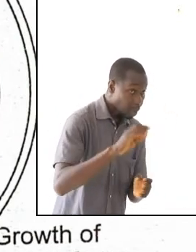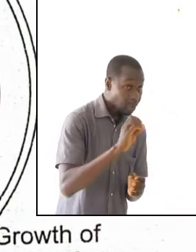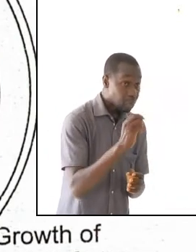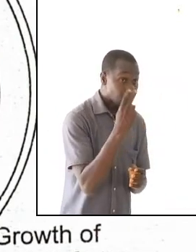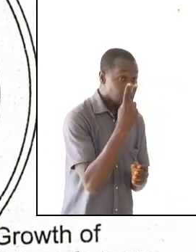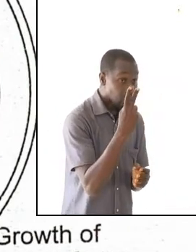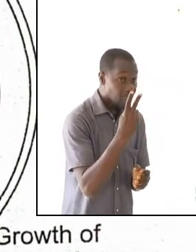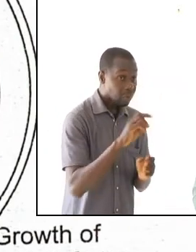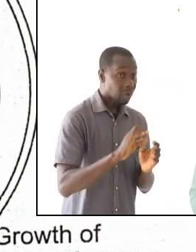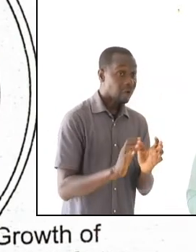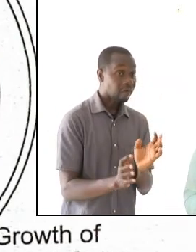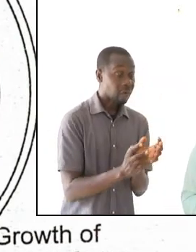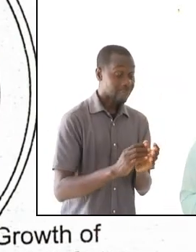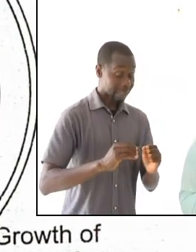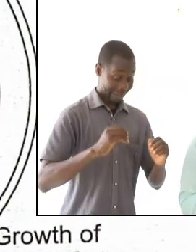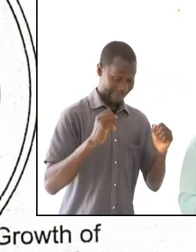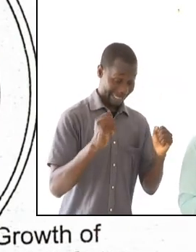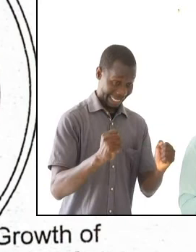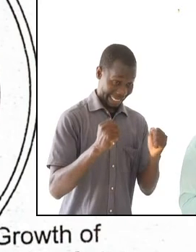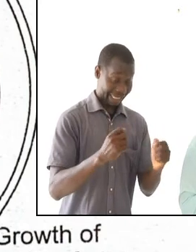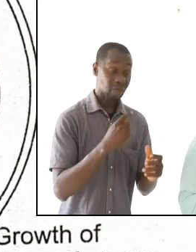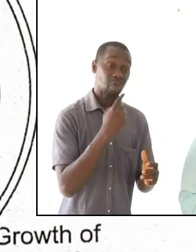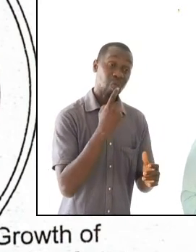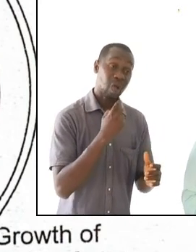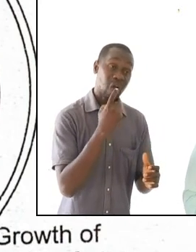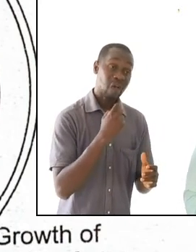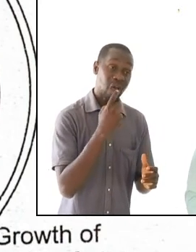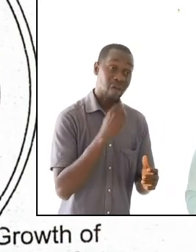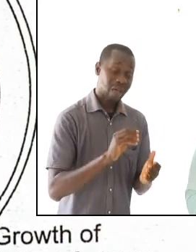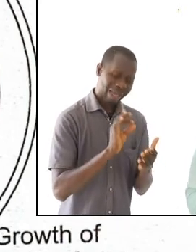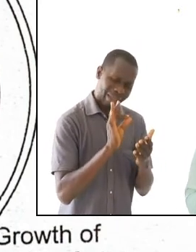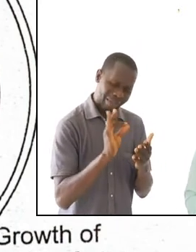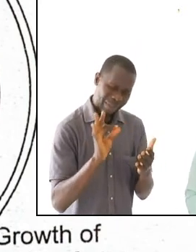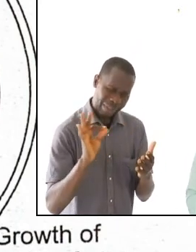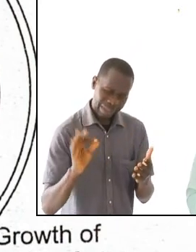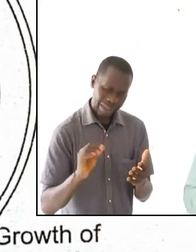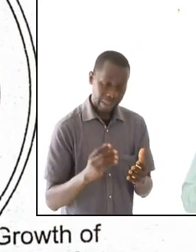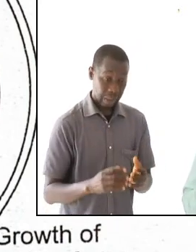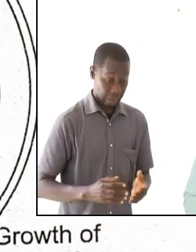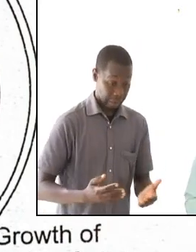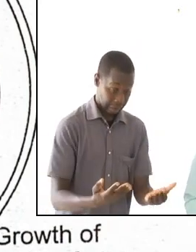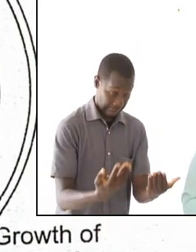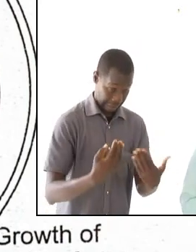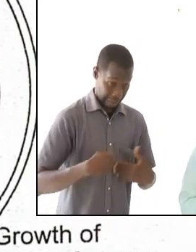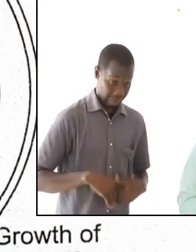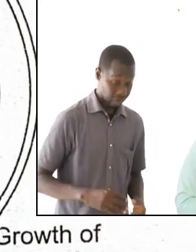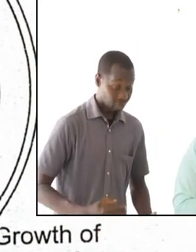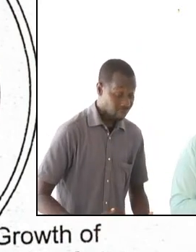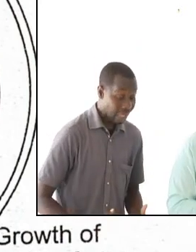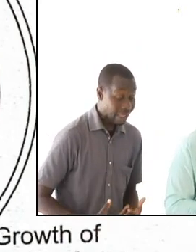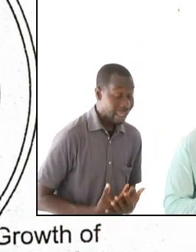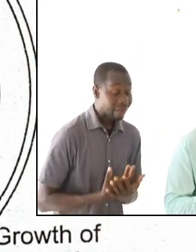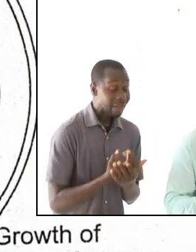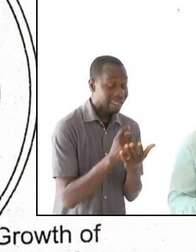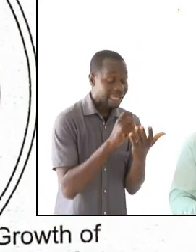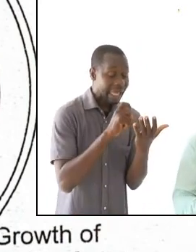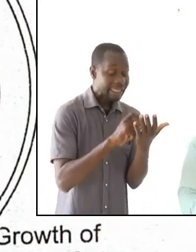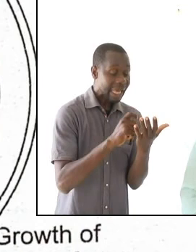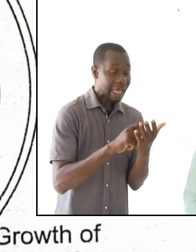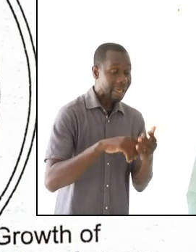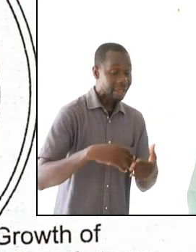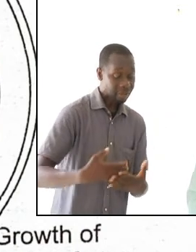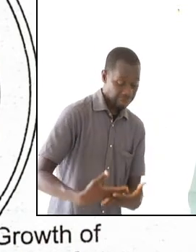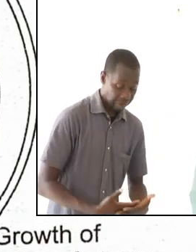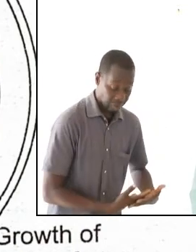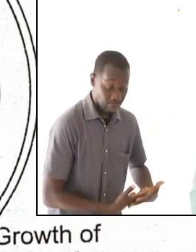womb that is becoming thick with blood and some tissue that is ready to welcome a fertilized egg, which will develop